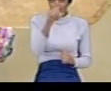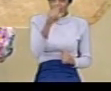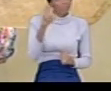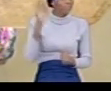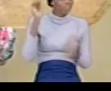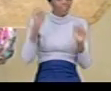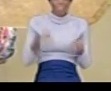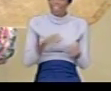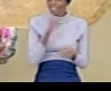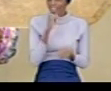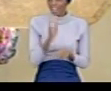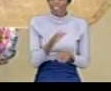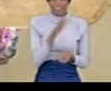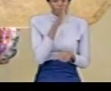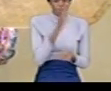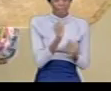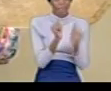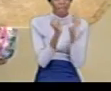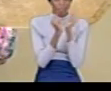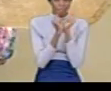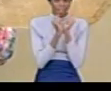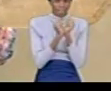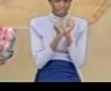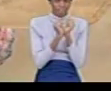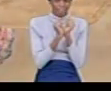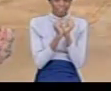You cannot be